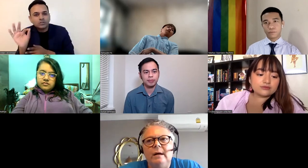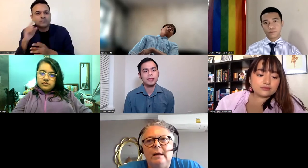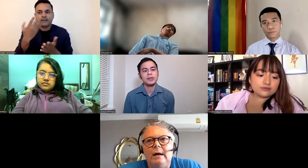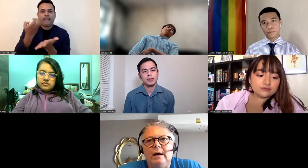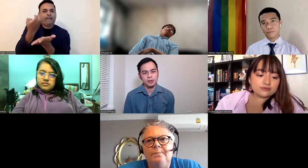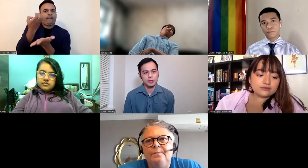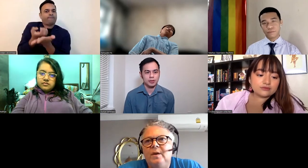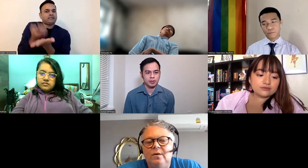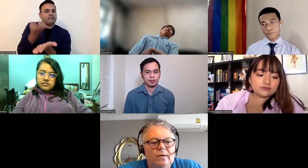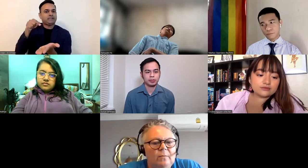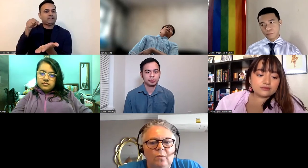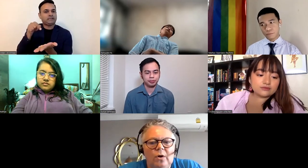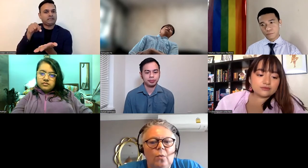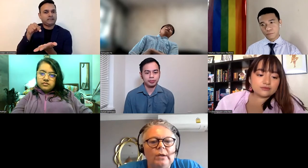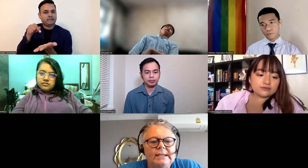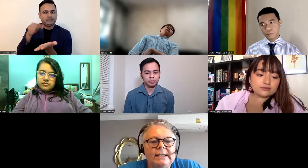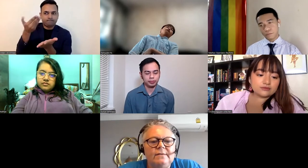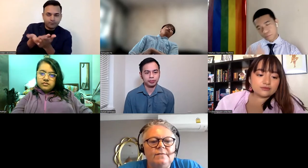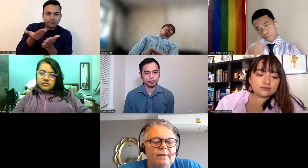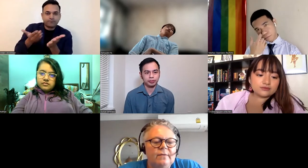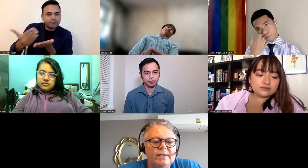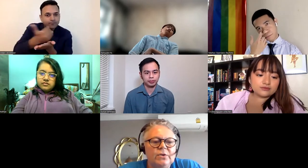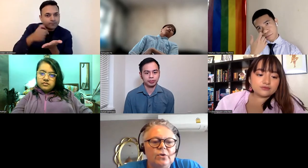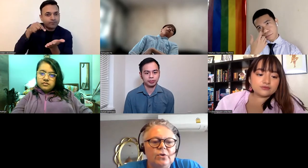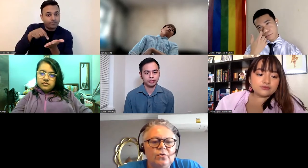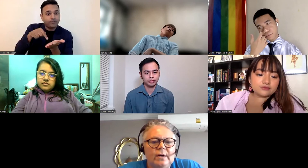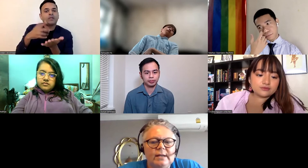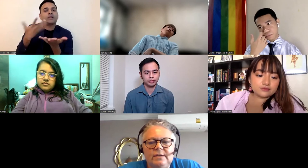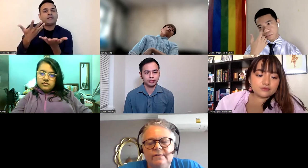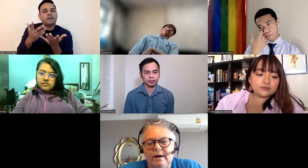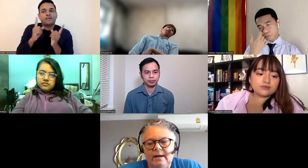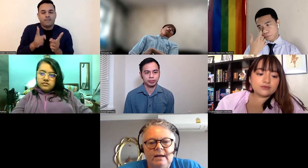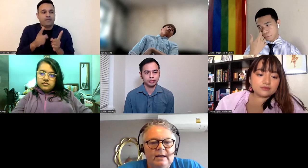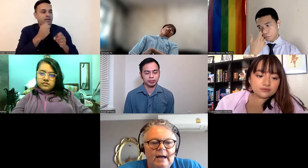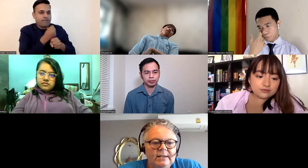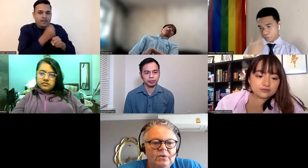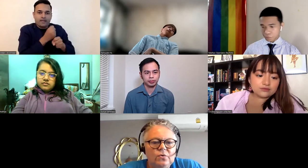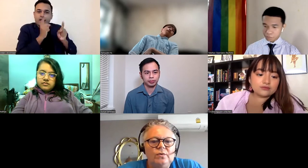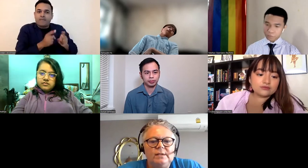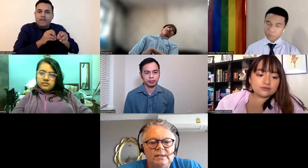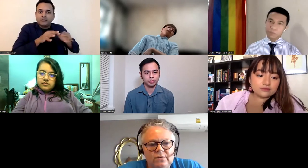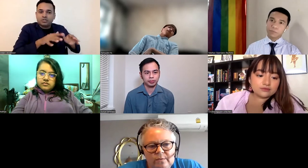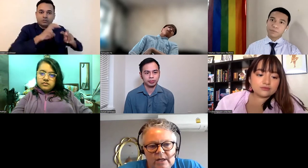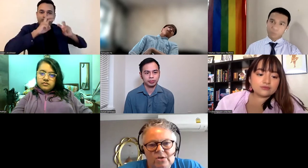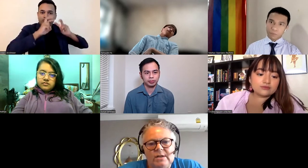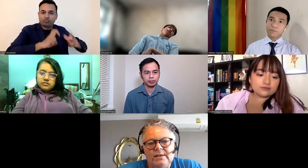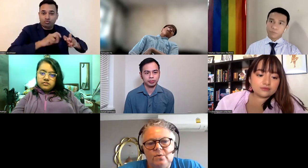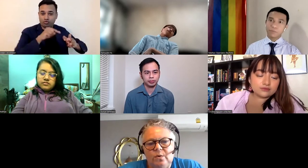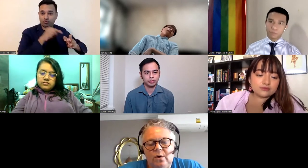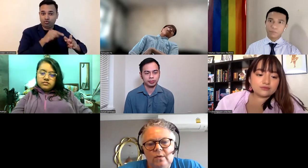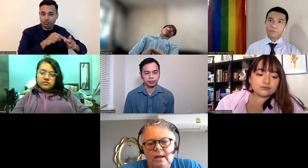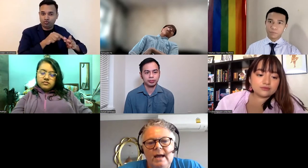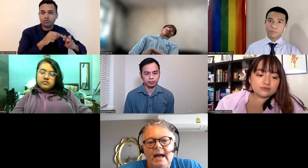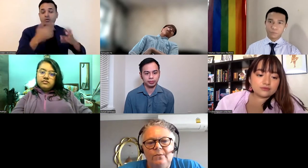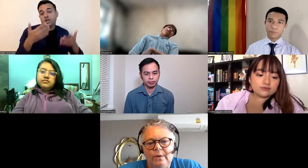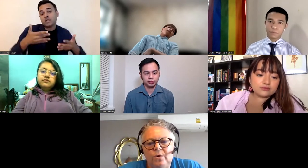of more qualitative research to identify attitudes, discrimination, and so